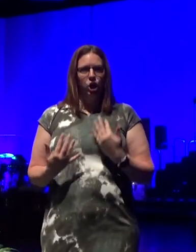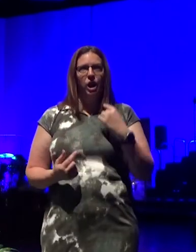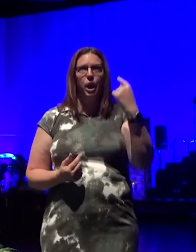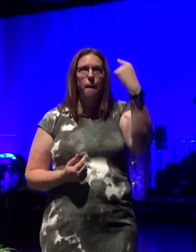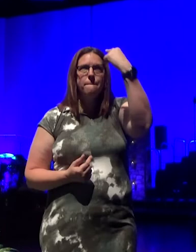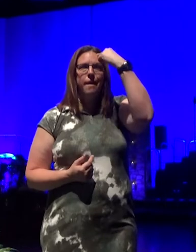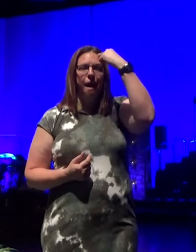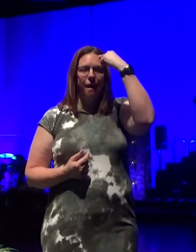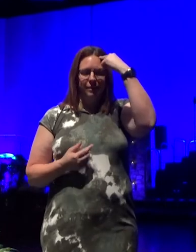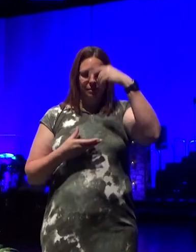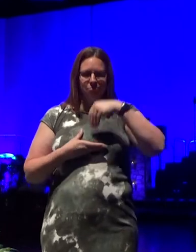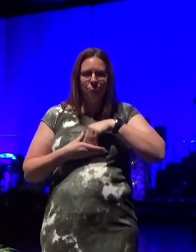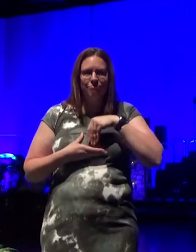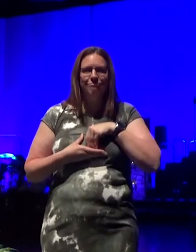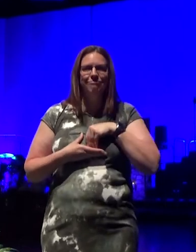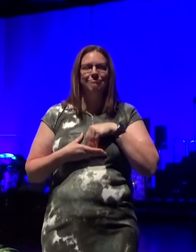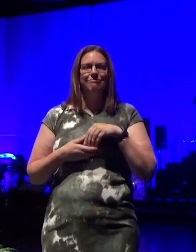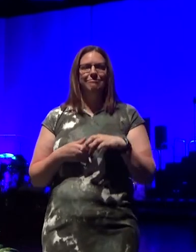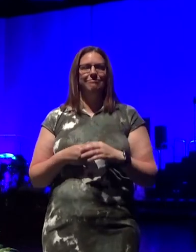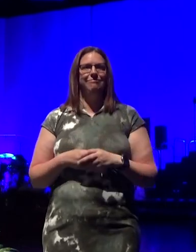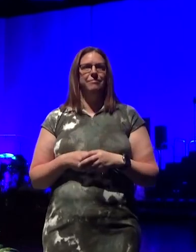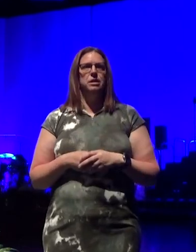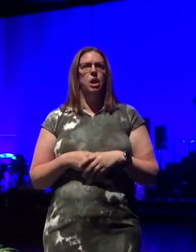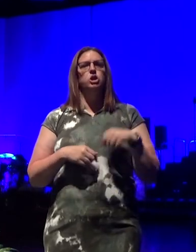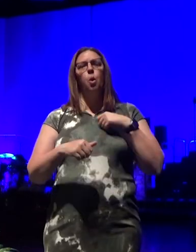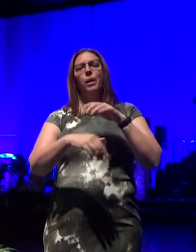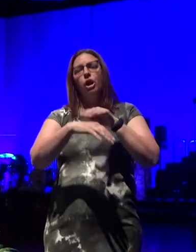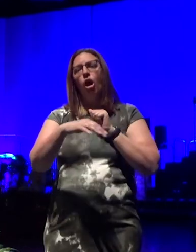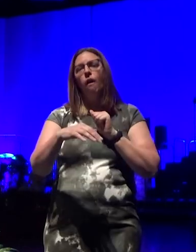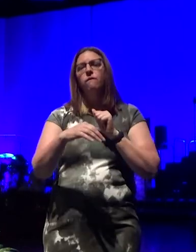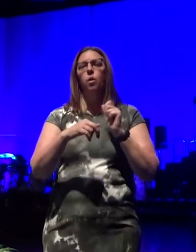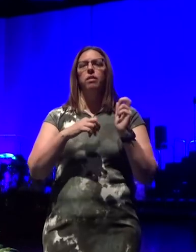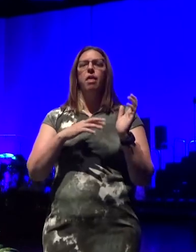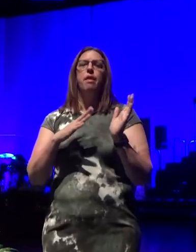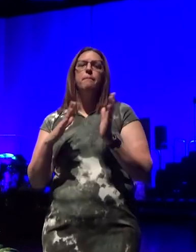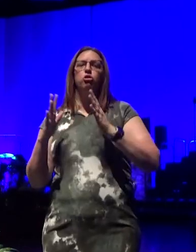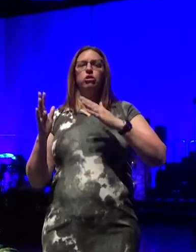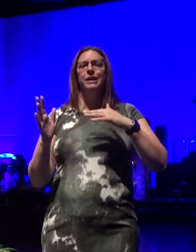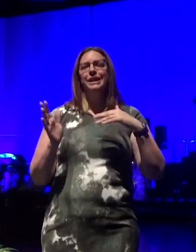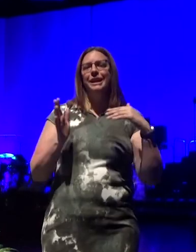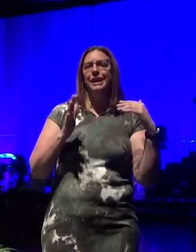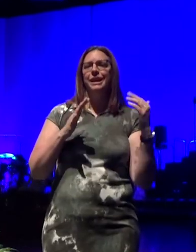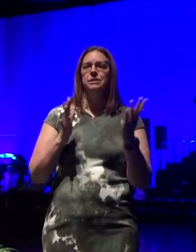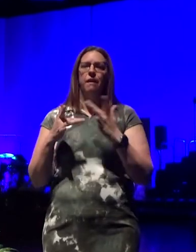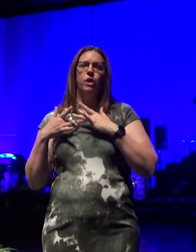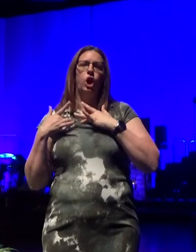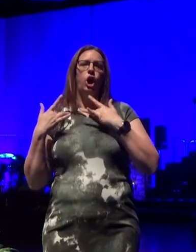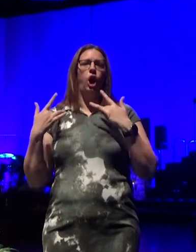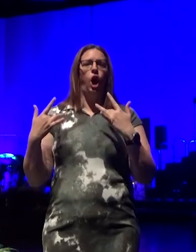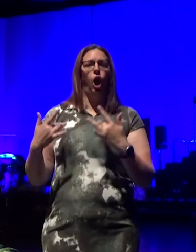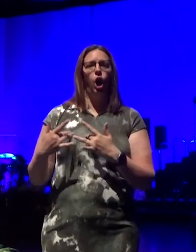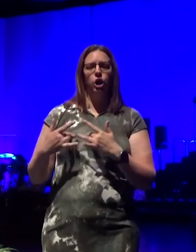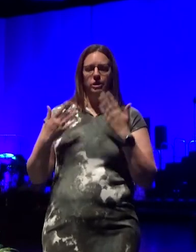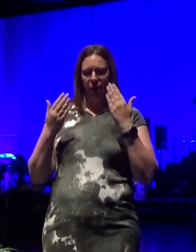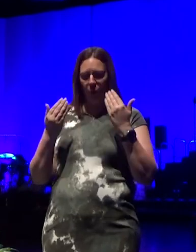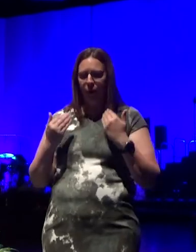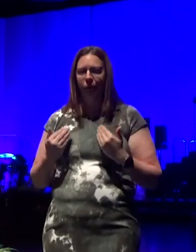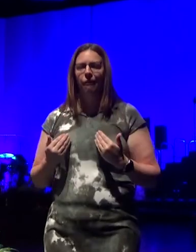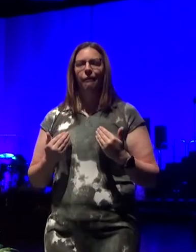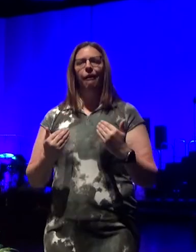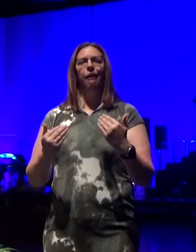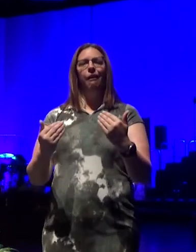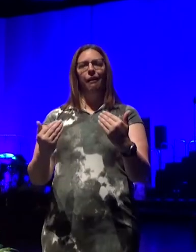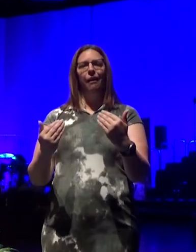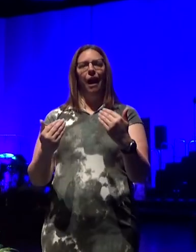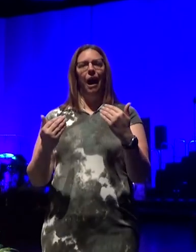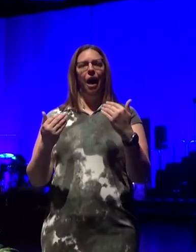to call forth the breeze of our hearts, to move us into that greater expression of who